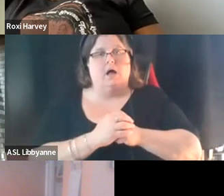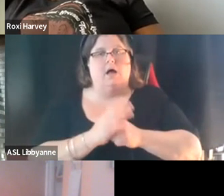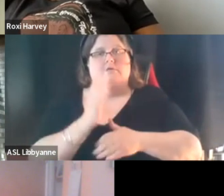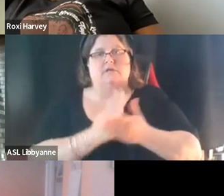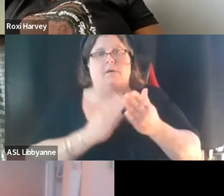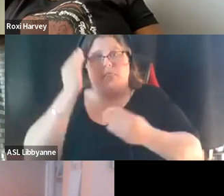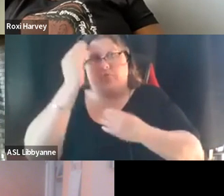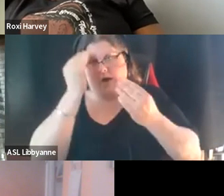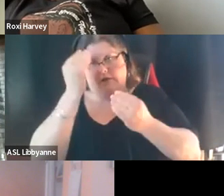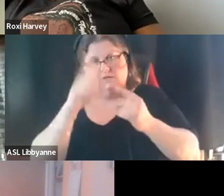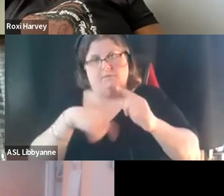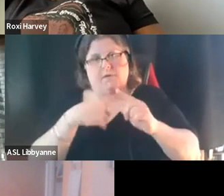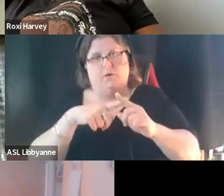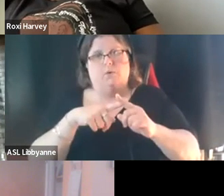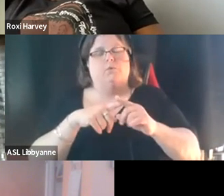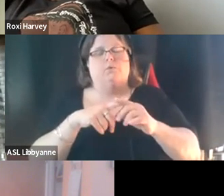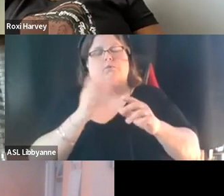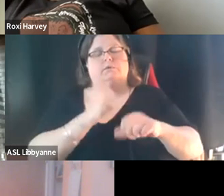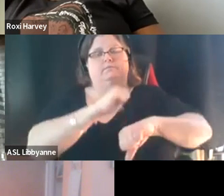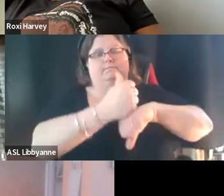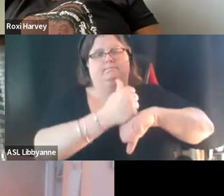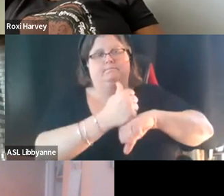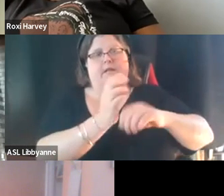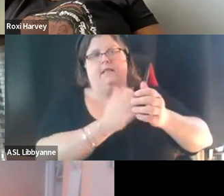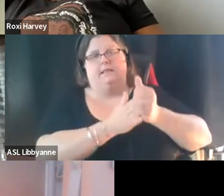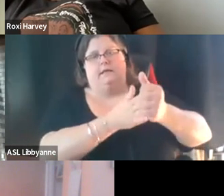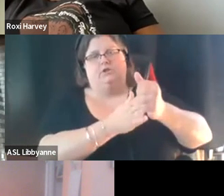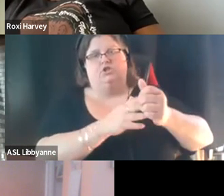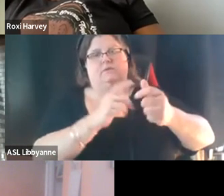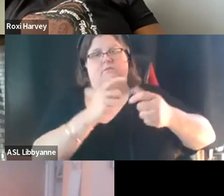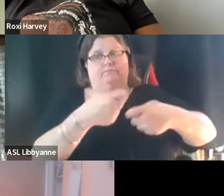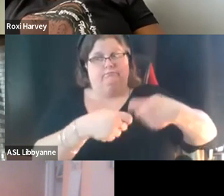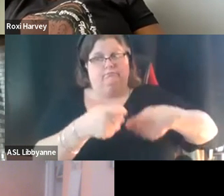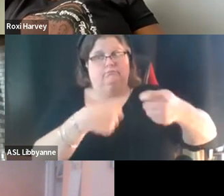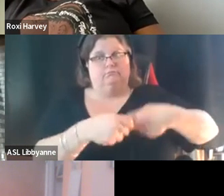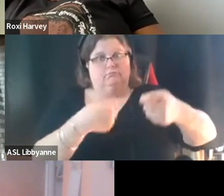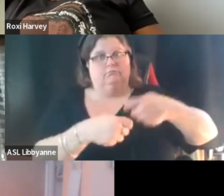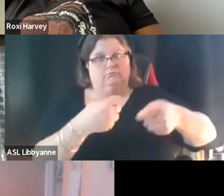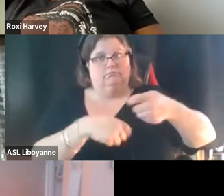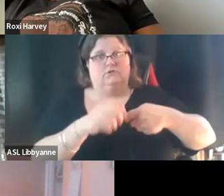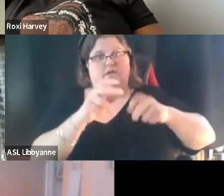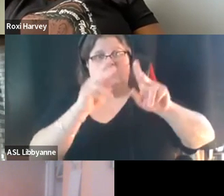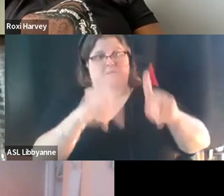leadership turnover rate. First, I would like to know how the candidate will empower themselves to break the cycle of